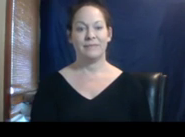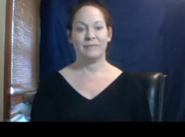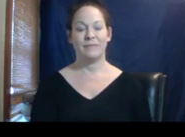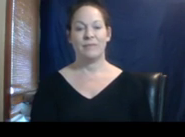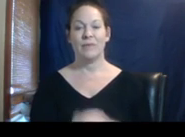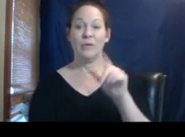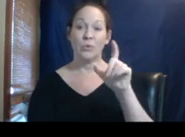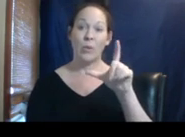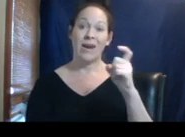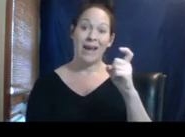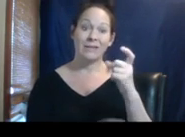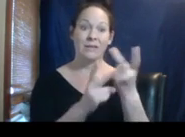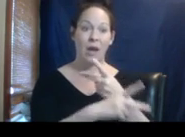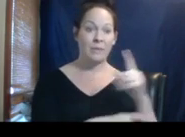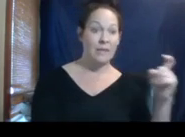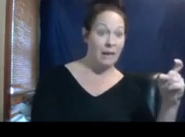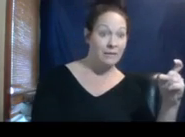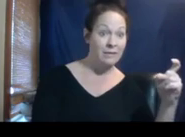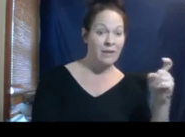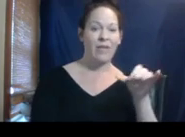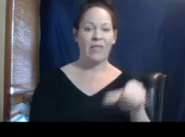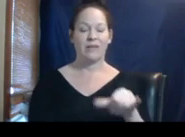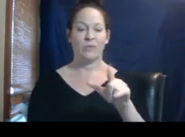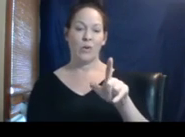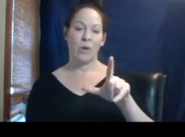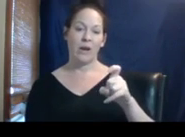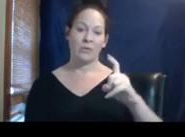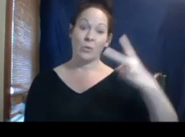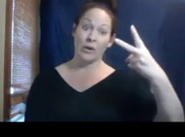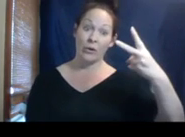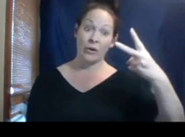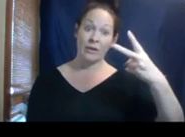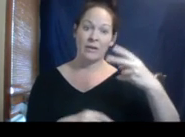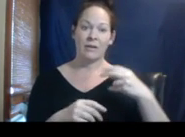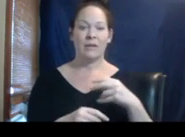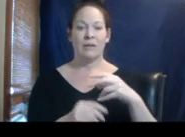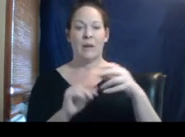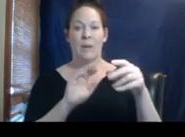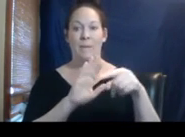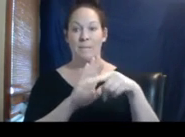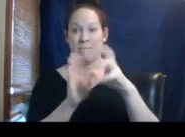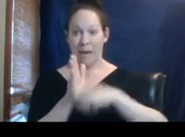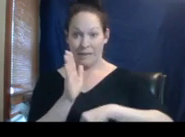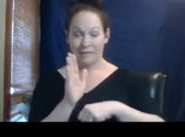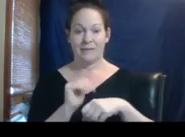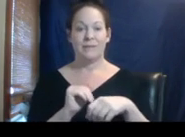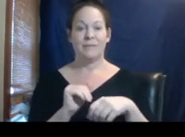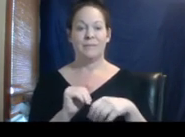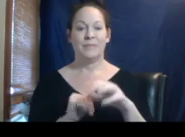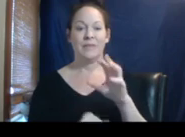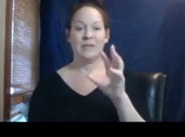And so 21x gives me 21x squared minus